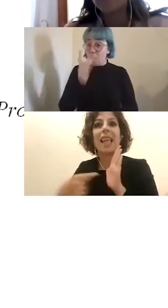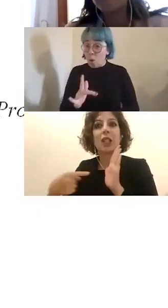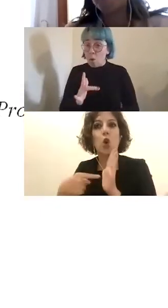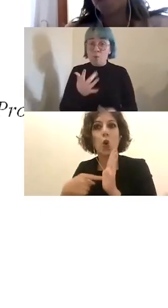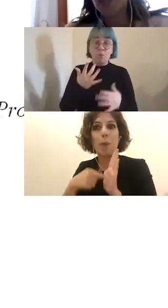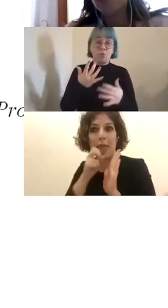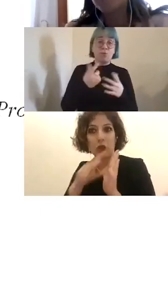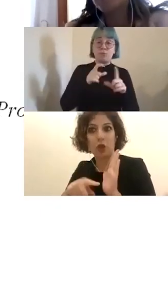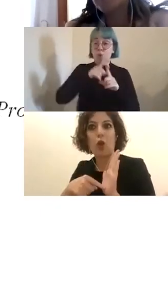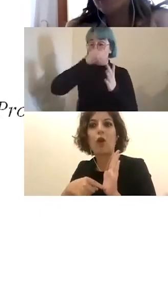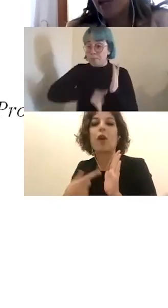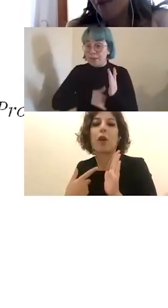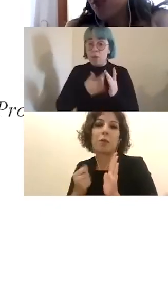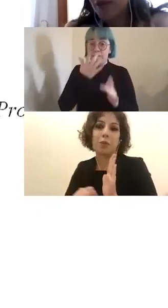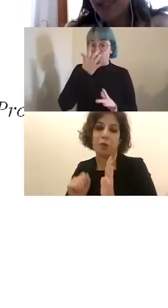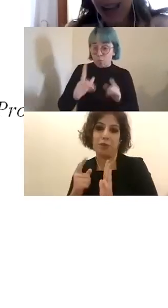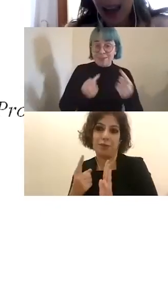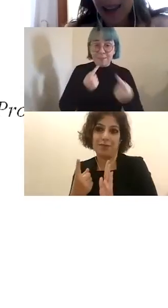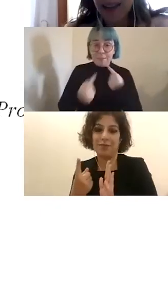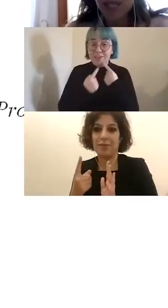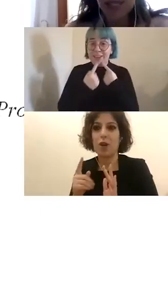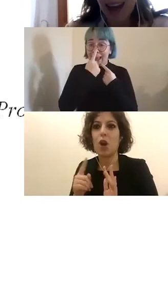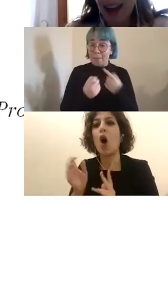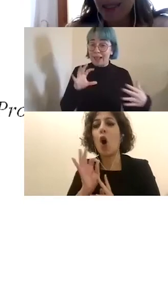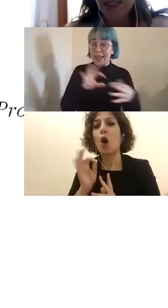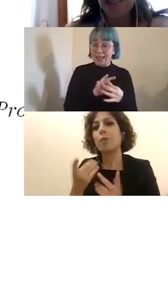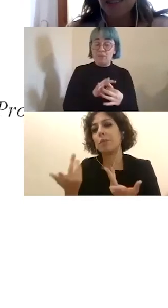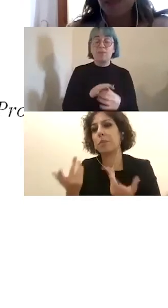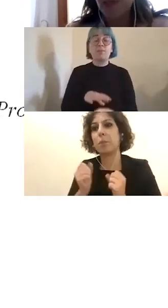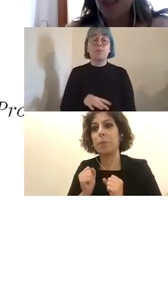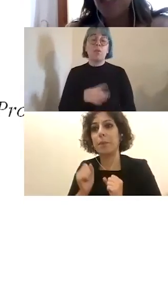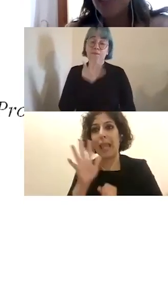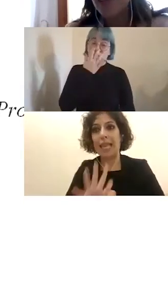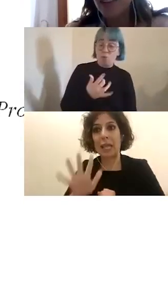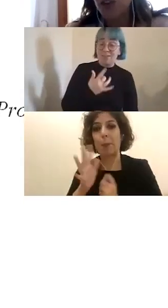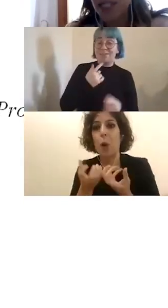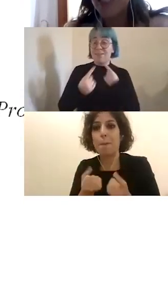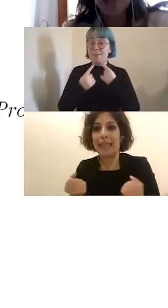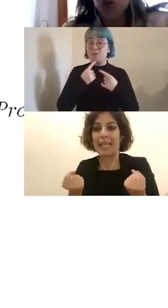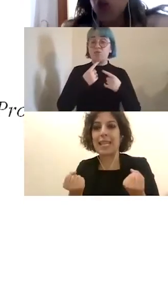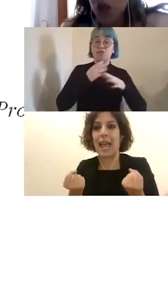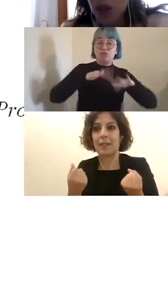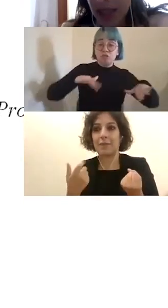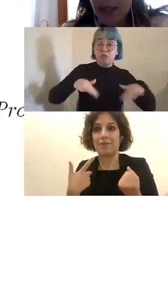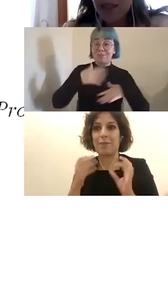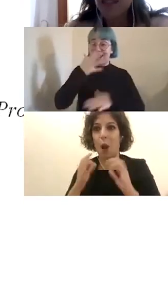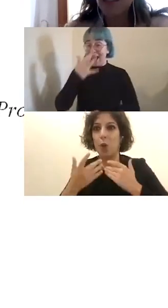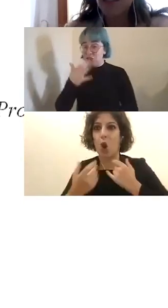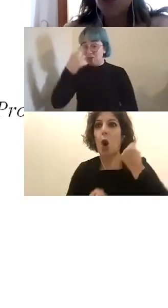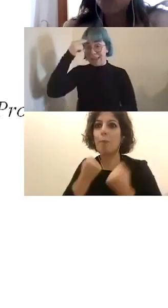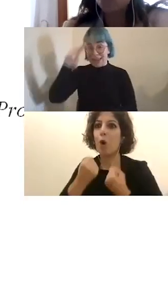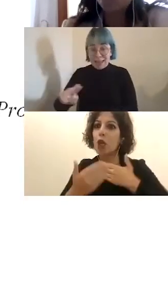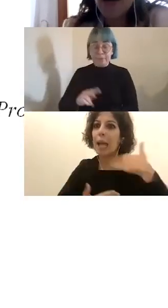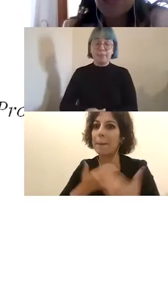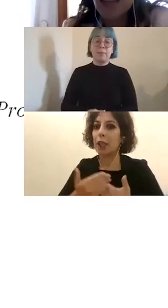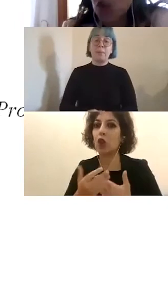declarations, to false information about themselves and names and so on. But